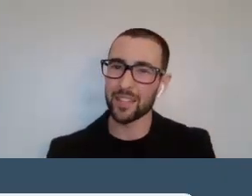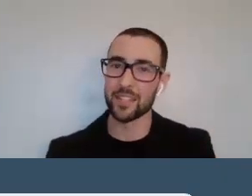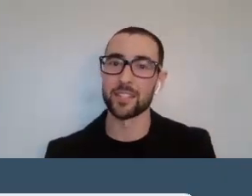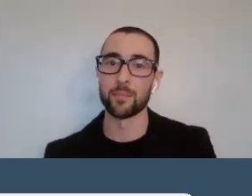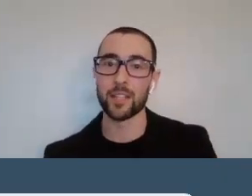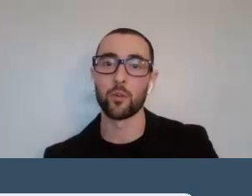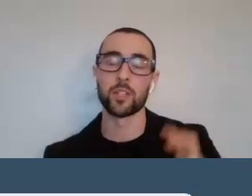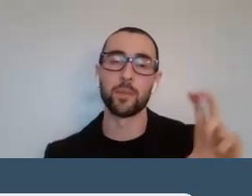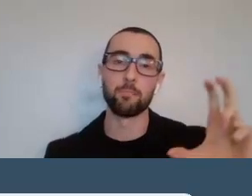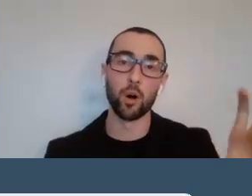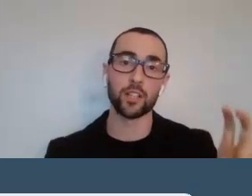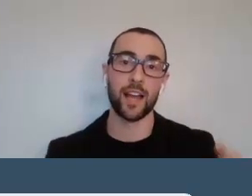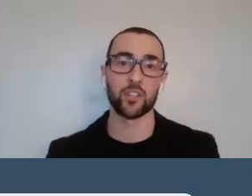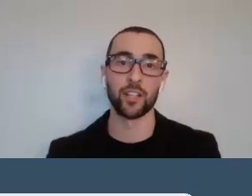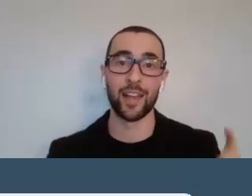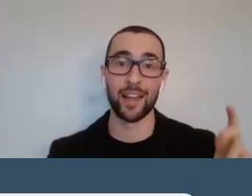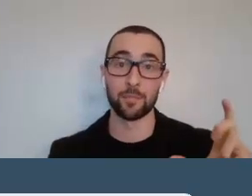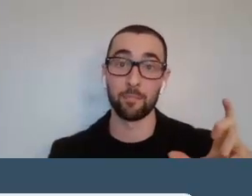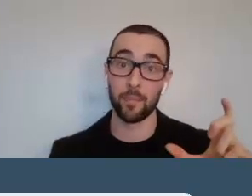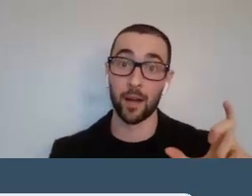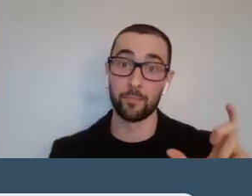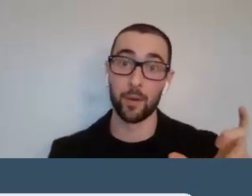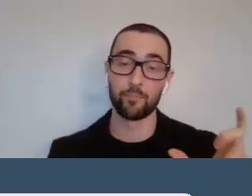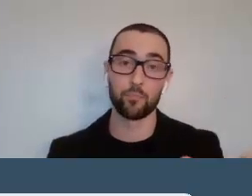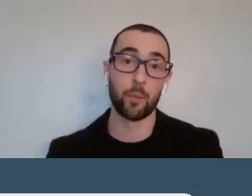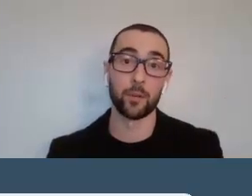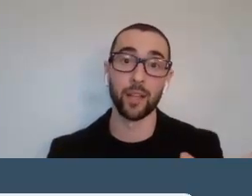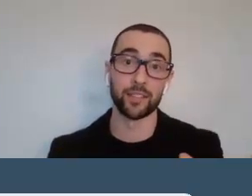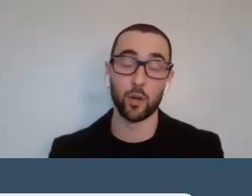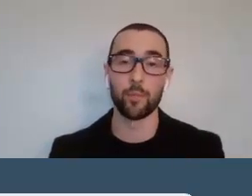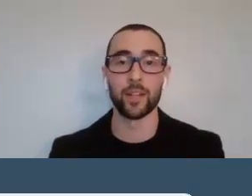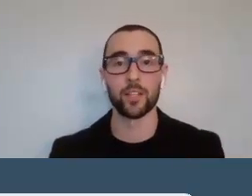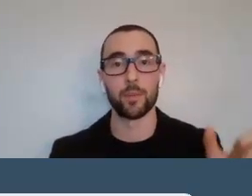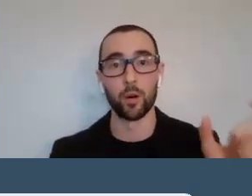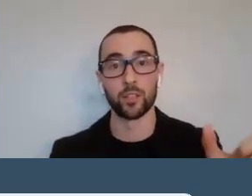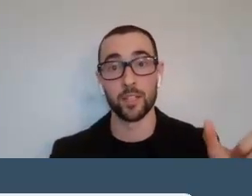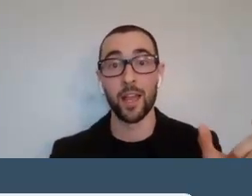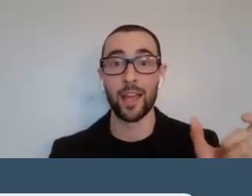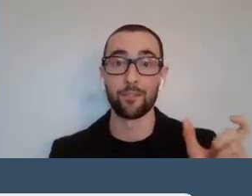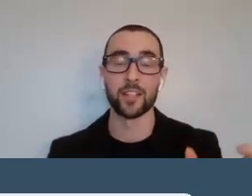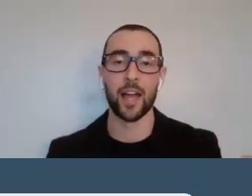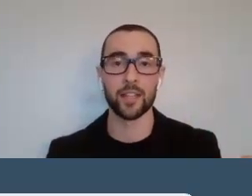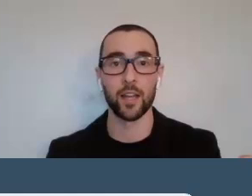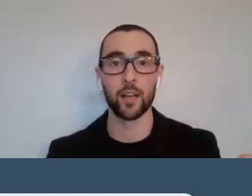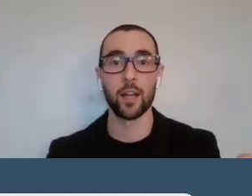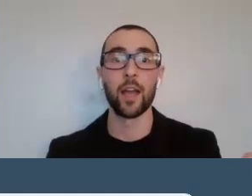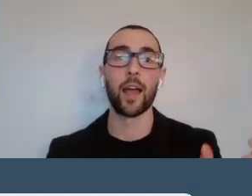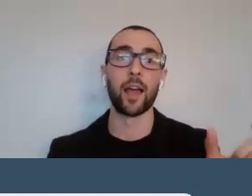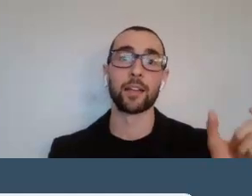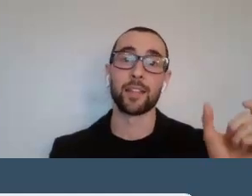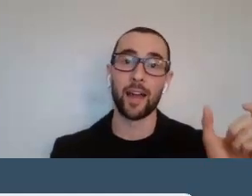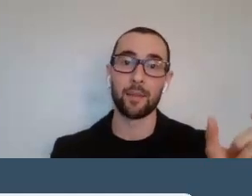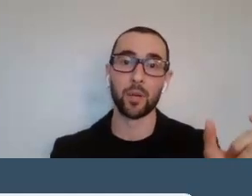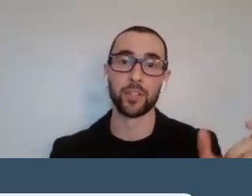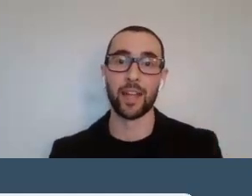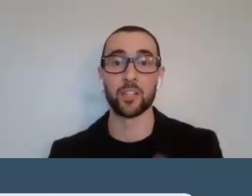your accounting system, that's going to be booked actually as a property, plant, and equipment. It's going to be booked as a fixed asset.